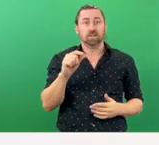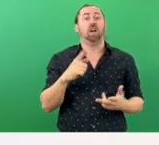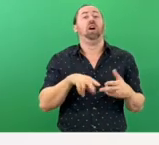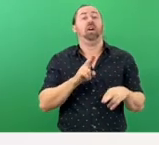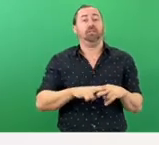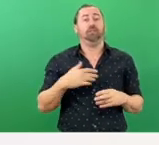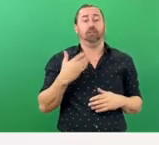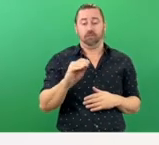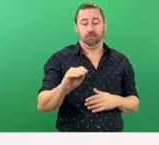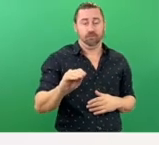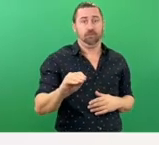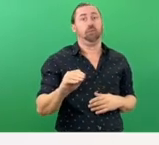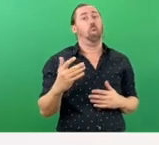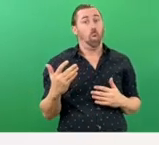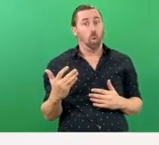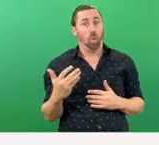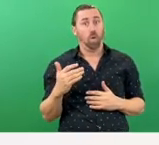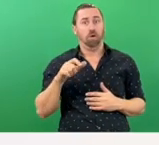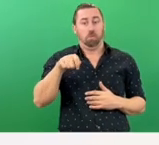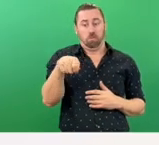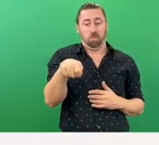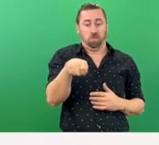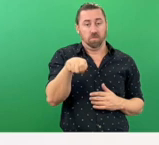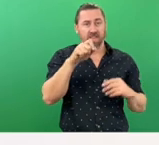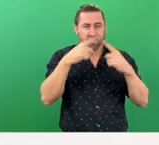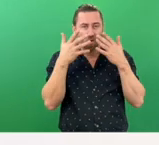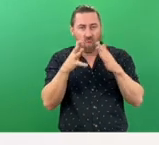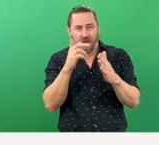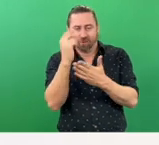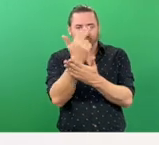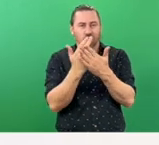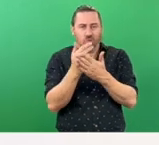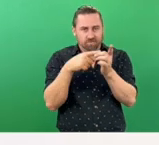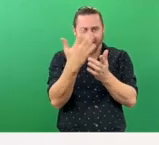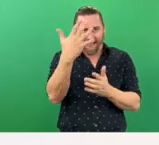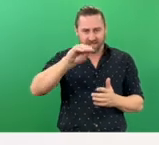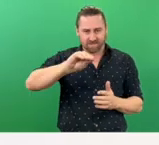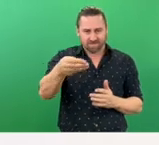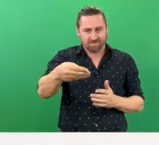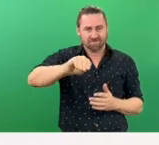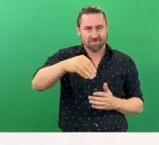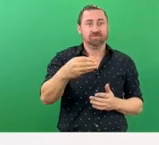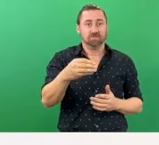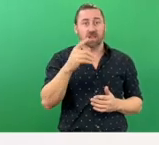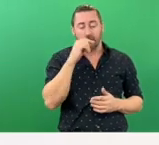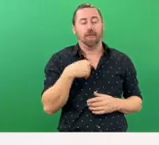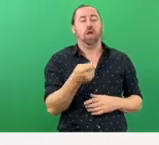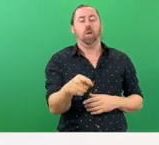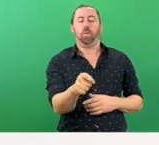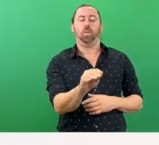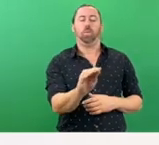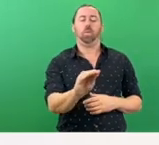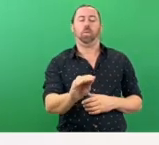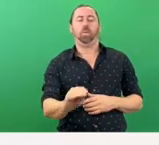my hand like this, or I'm going to show you a technique of drawing where you keep your hand up today, you can work on the flat edge of